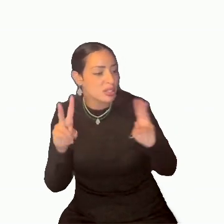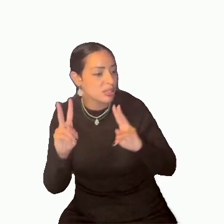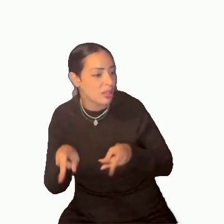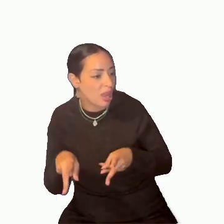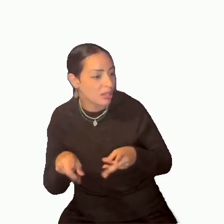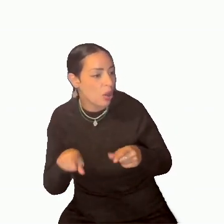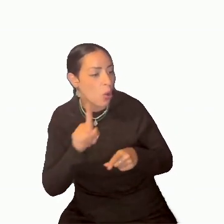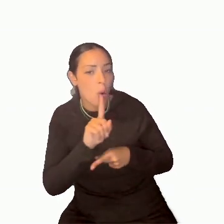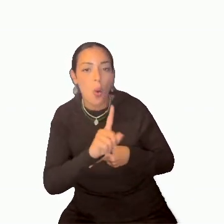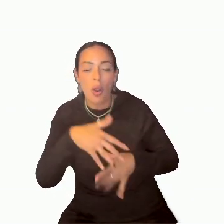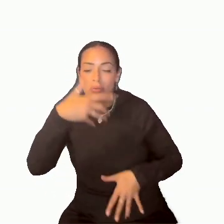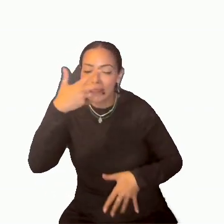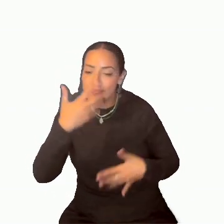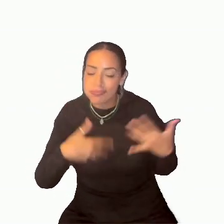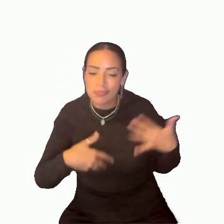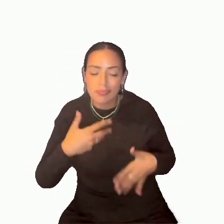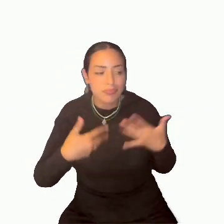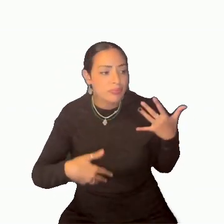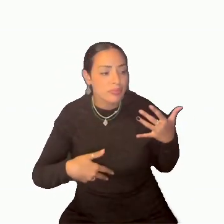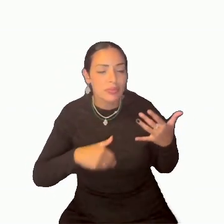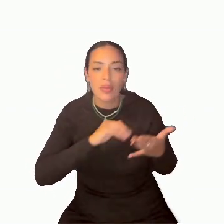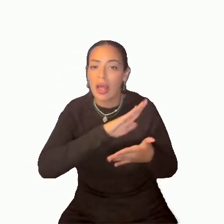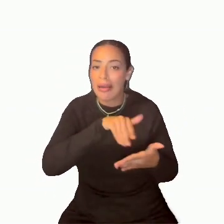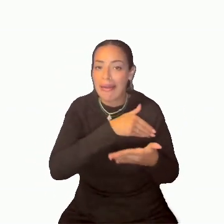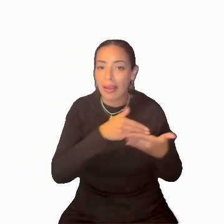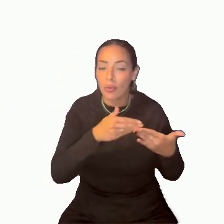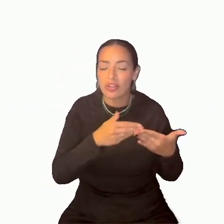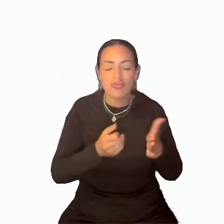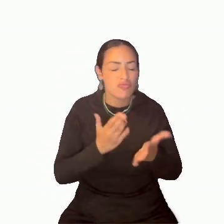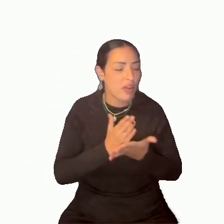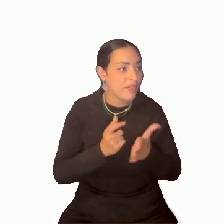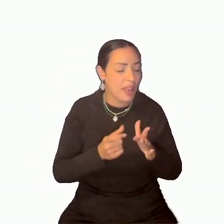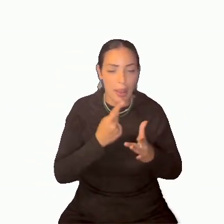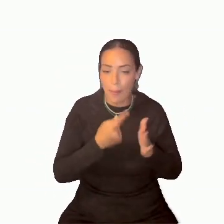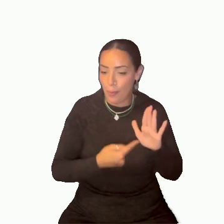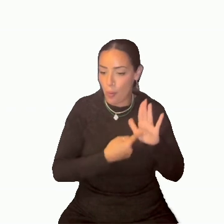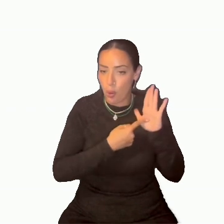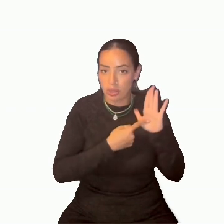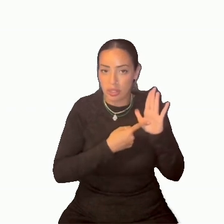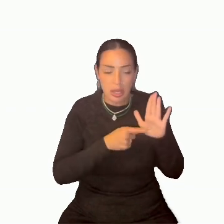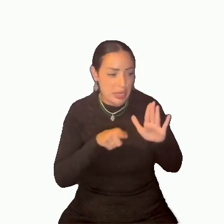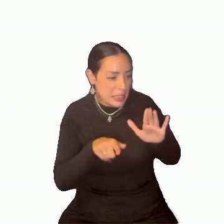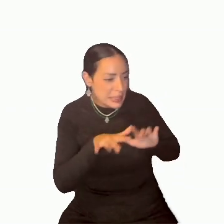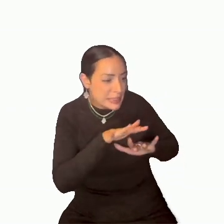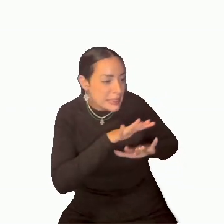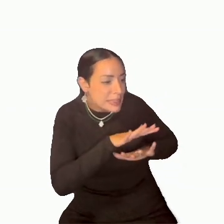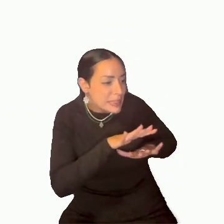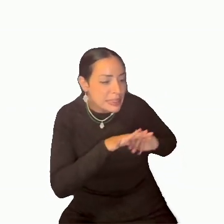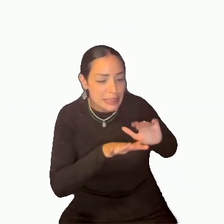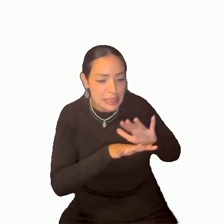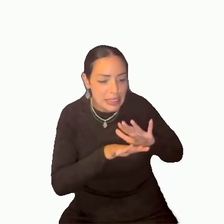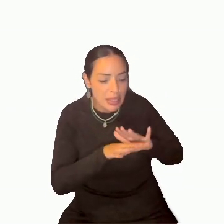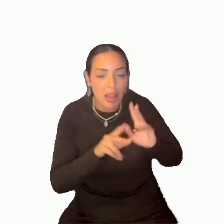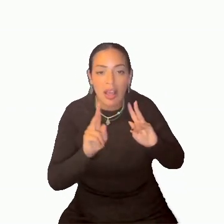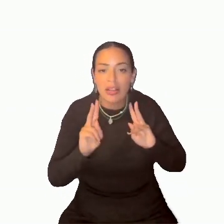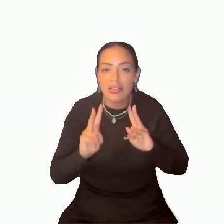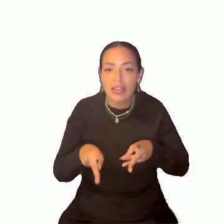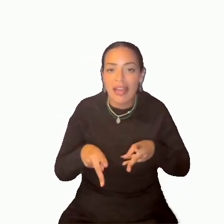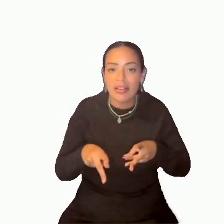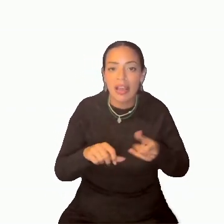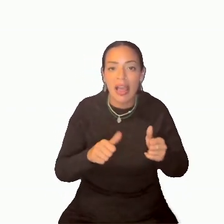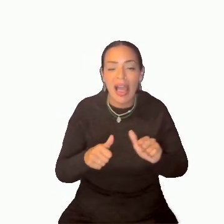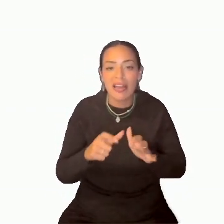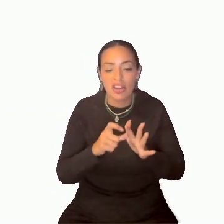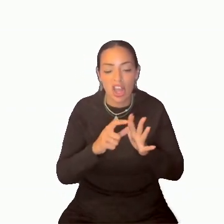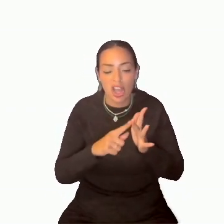is critically injured. Language is really important. There should be absolutely no room for ambiguity, and words like dead and